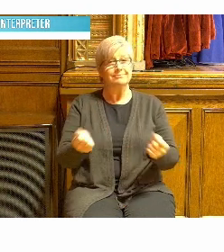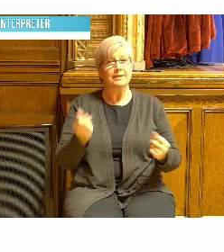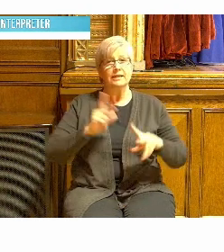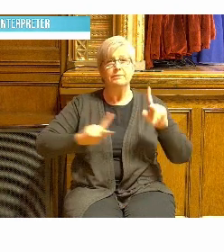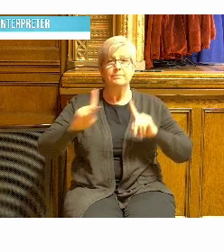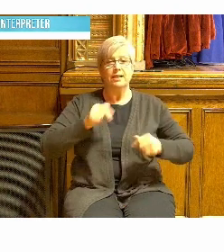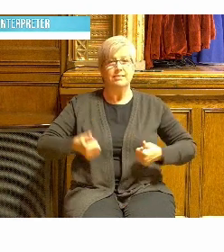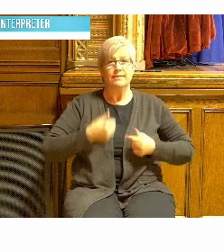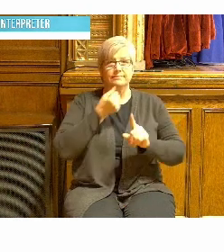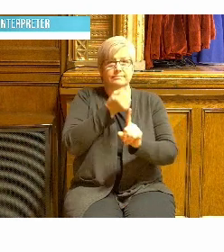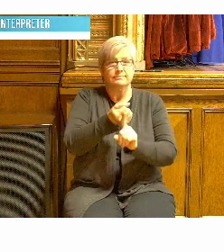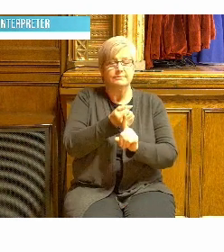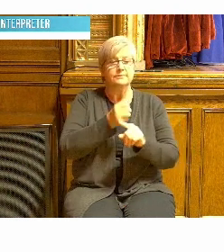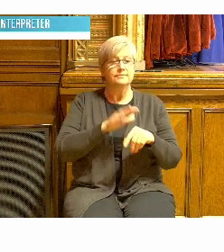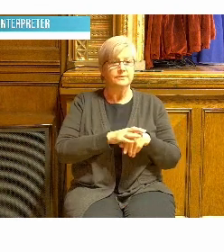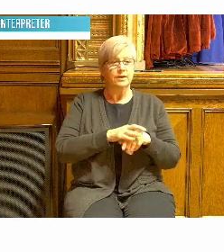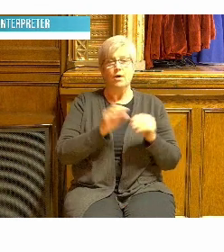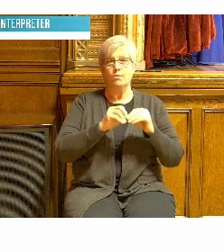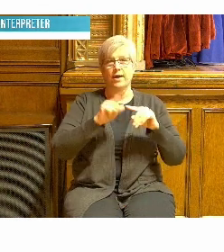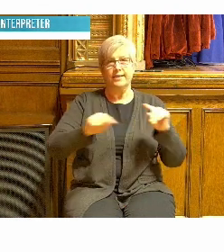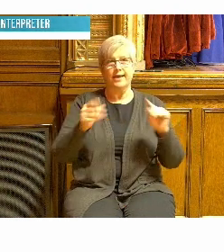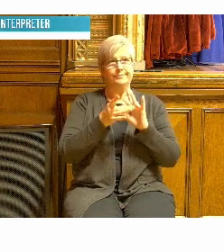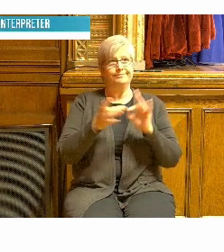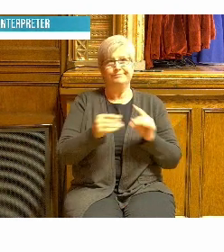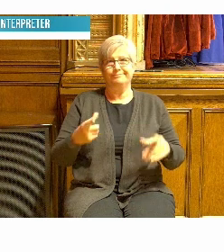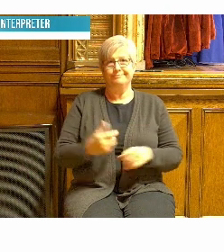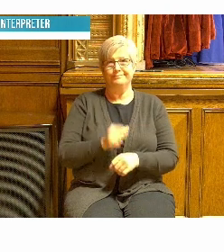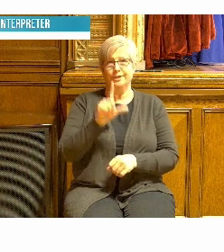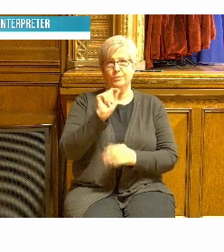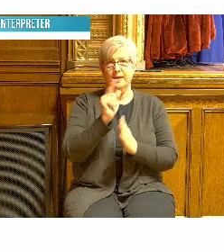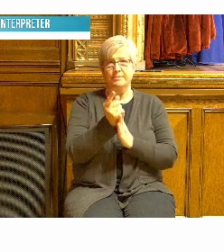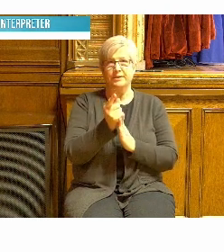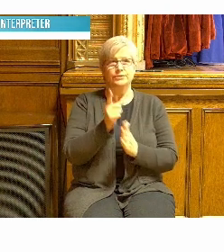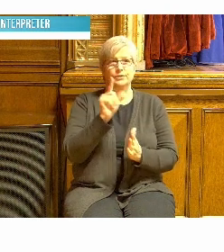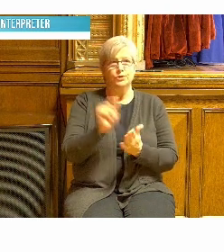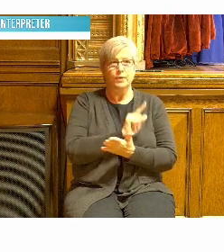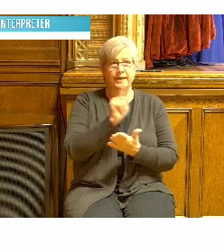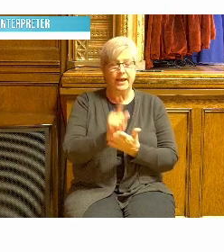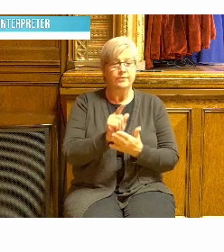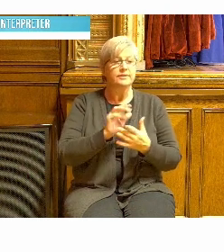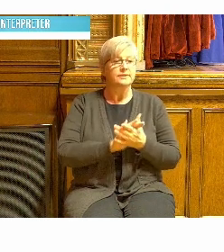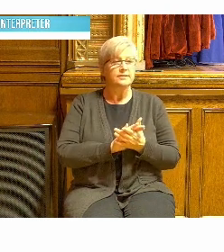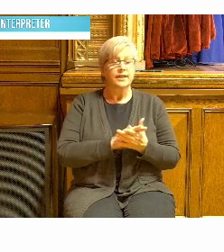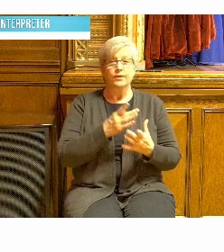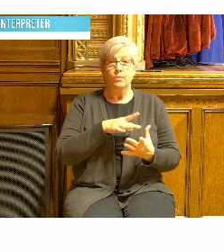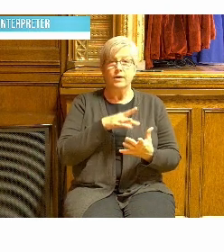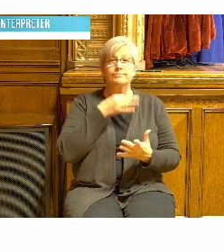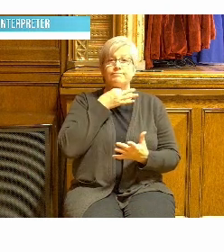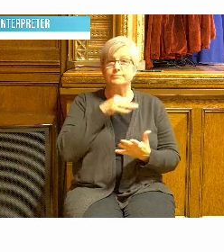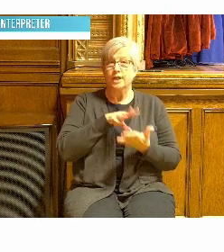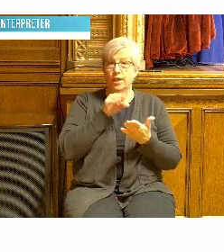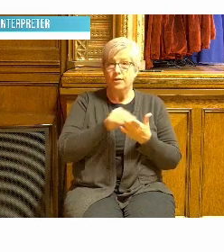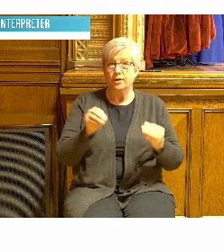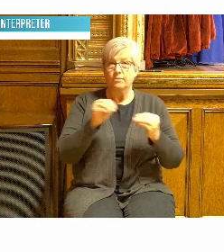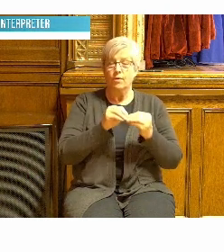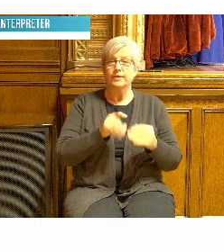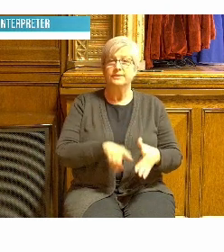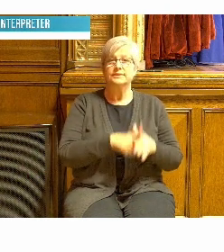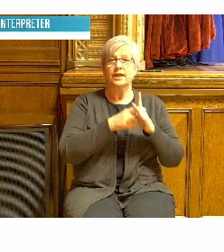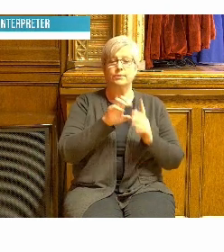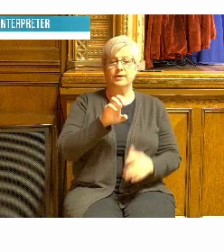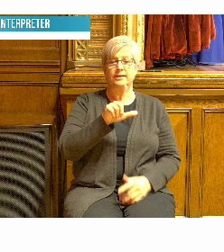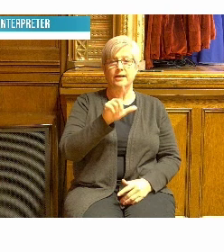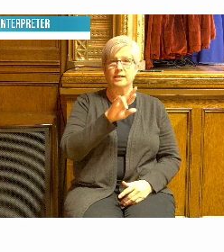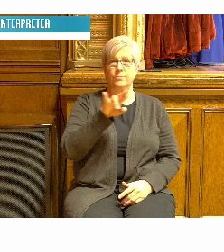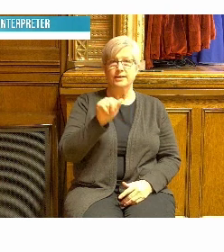lives affected, more than we can share in 20 minutes or even 20 hours. If you'd like to learn more, we'd encourage you to start with Clarissa